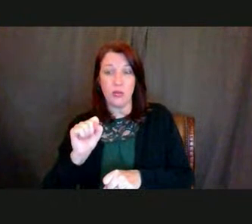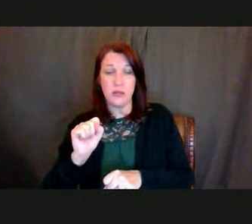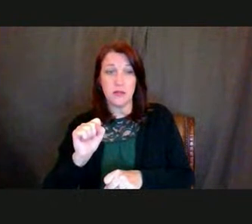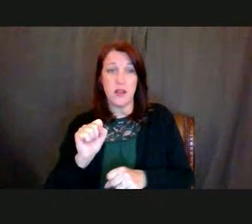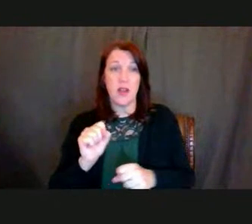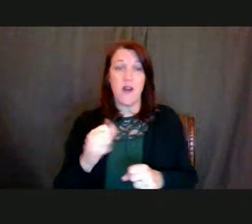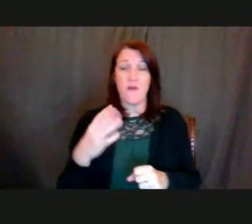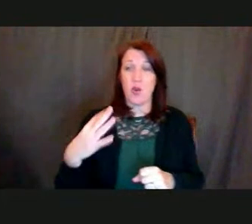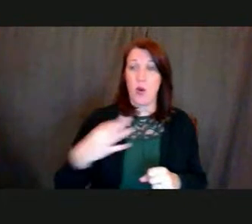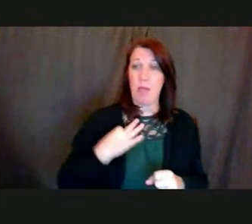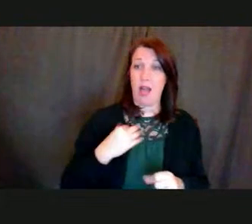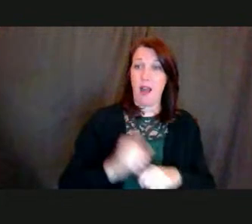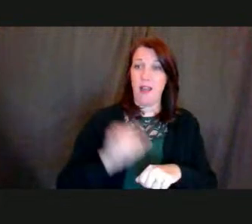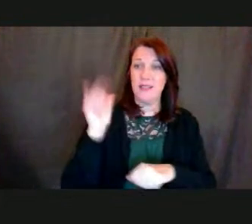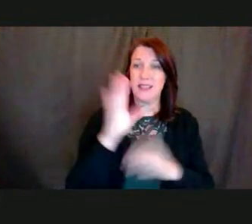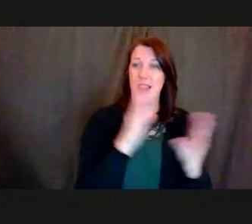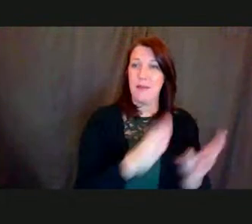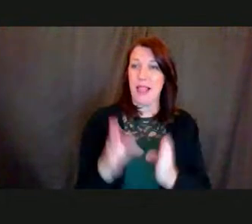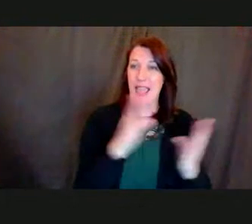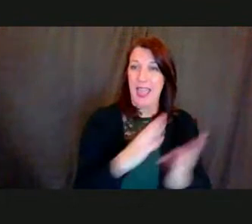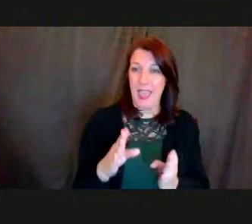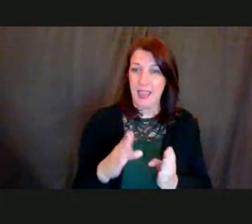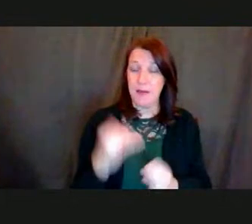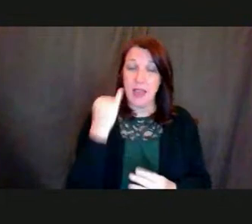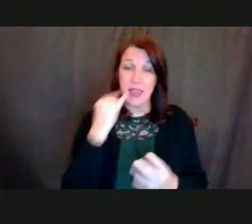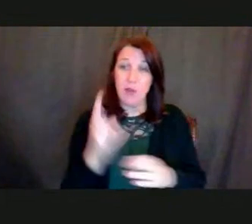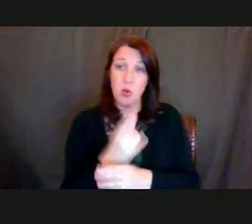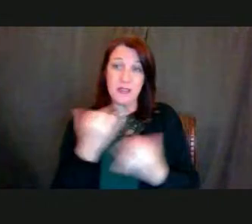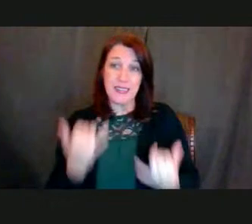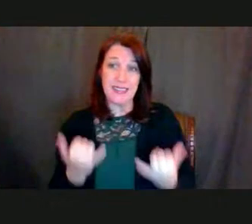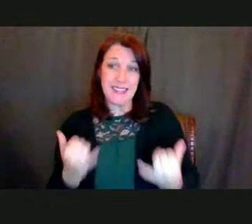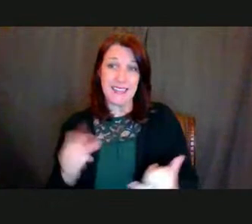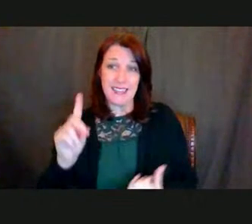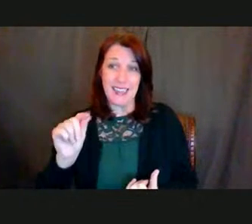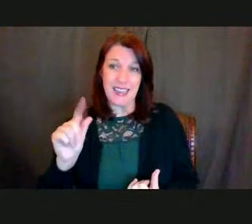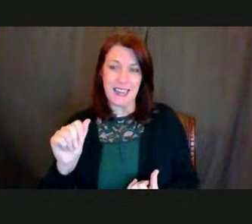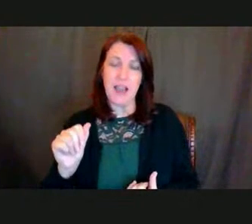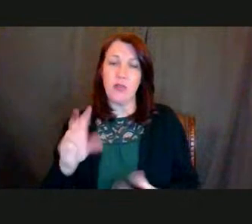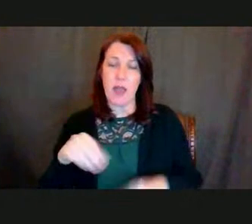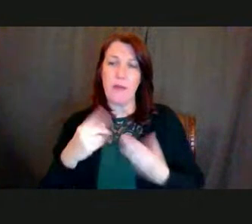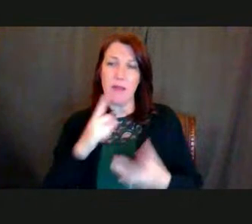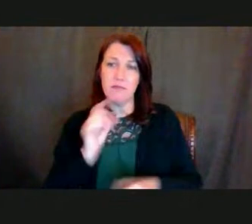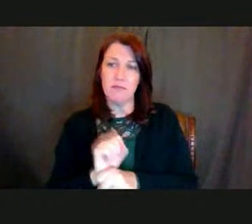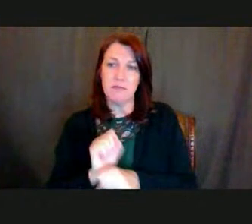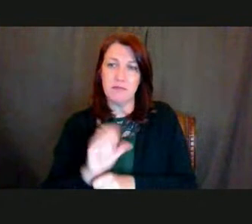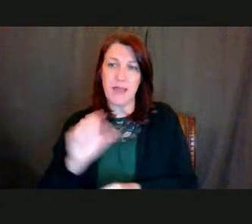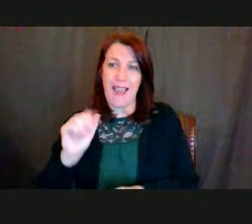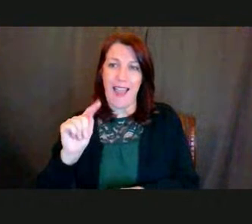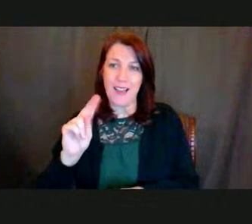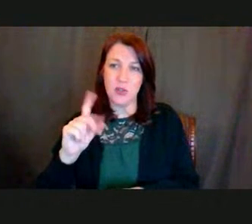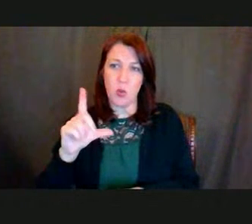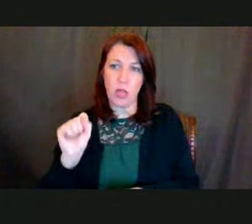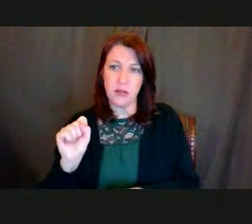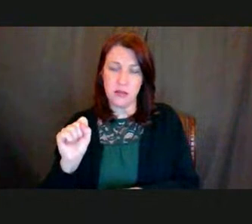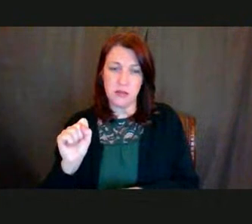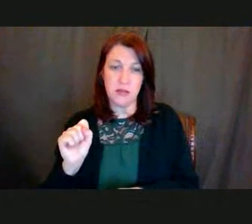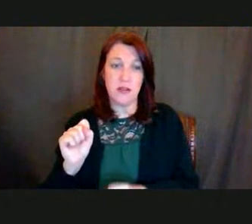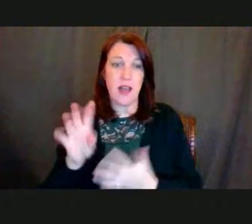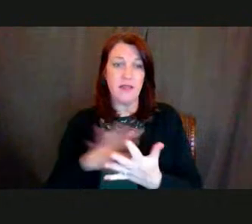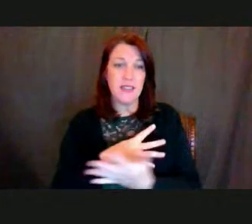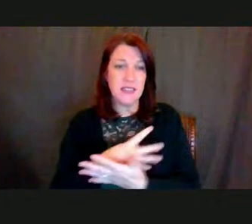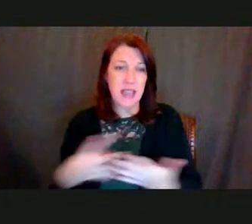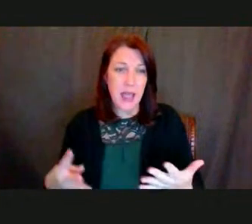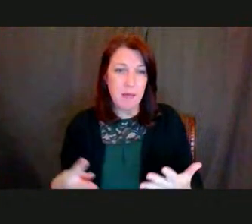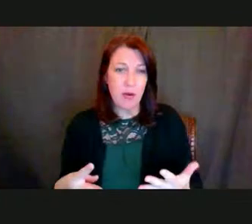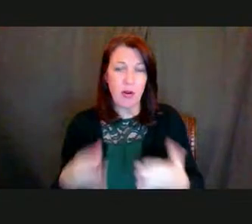report. But if you're using an existing data set or resource, you may just provide an actual report. And they include a table